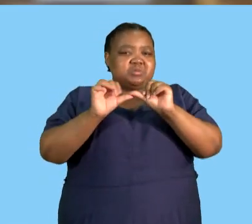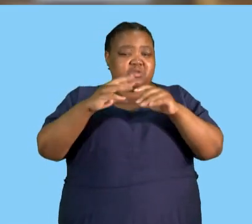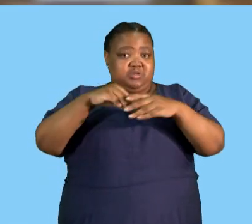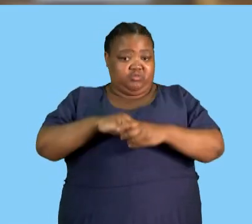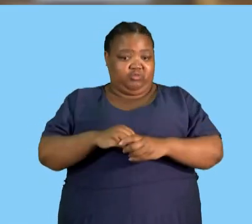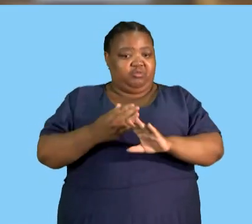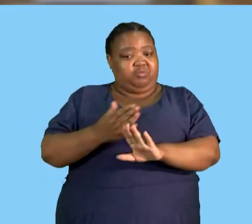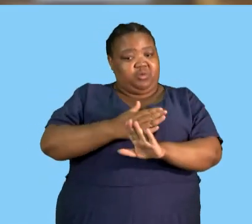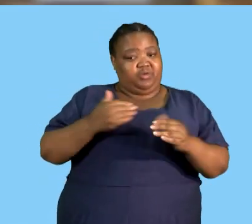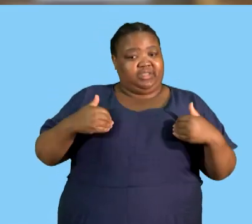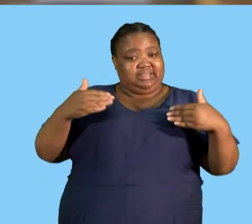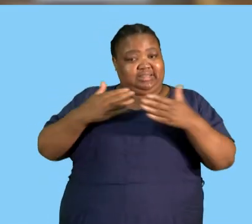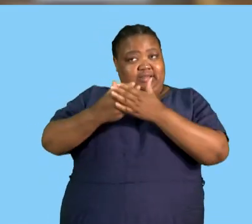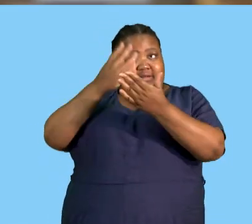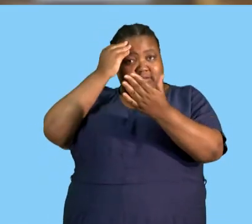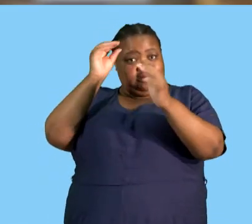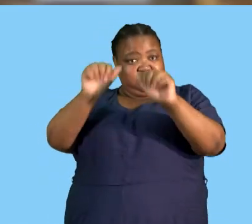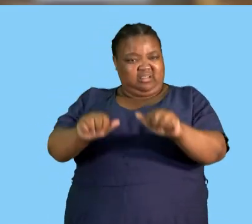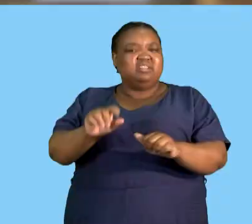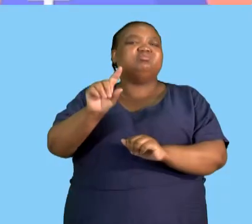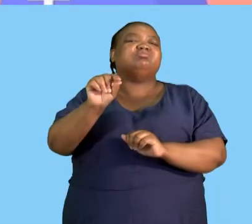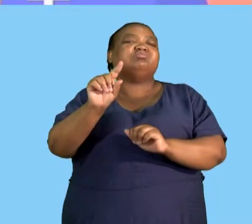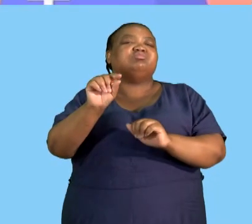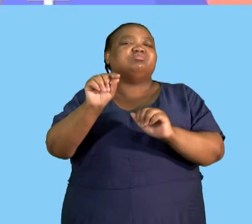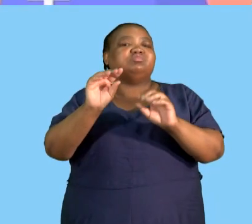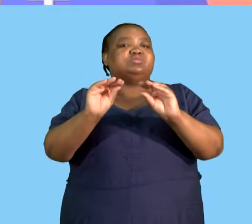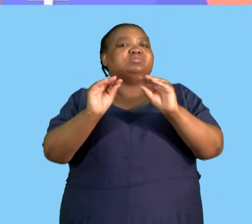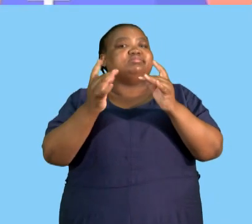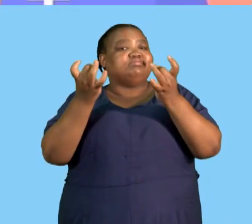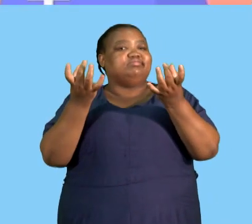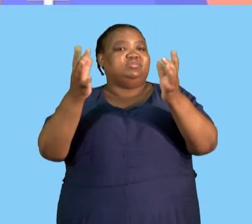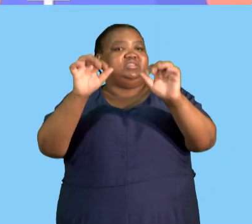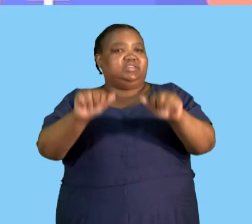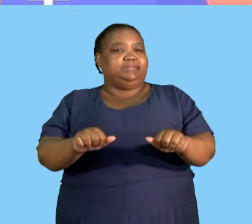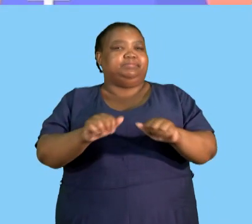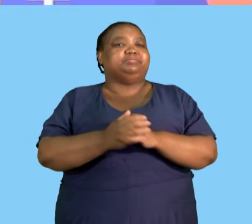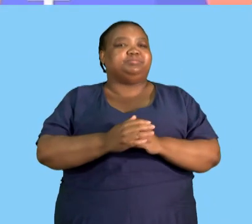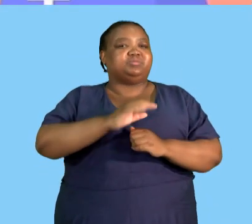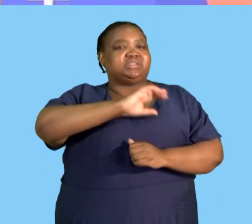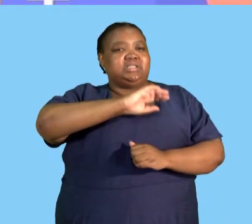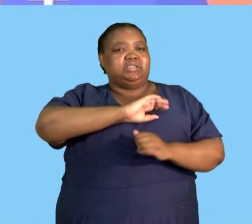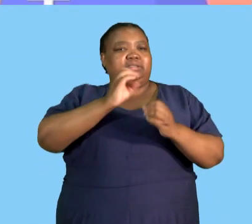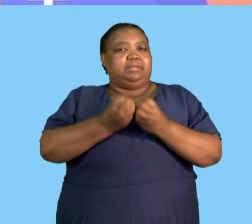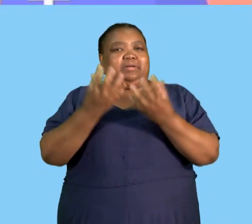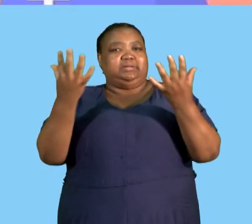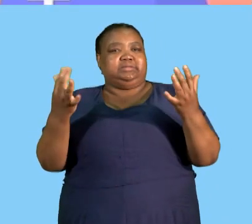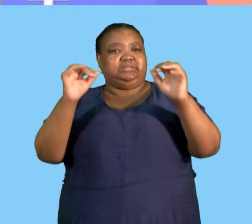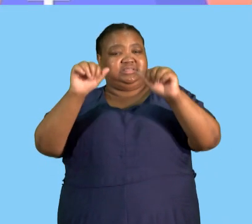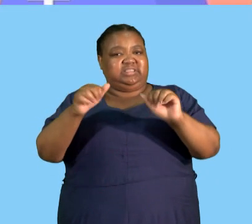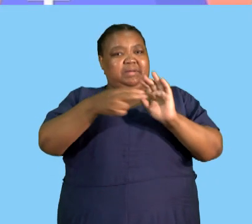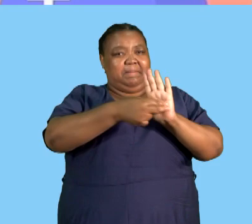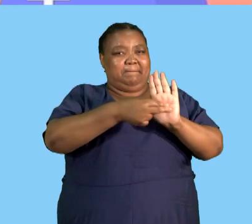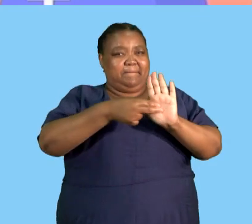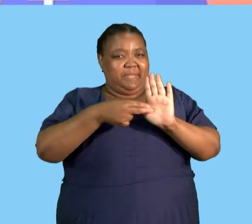something interesting with you. Did you know that most customers form an impression of a certain brand within the